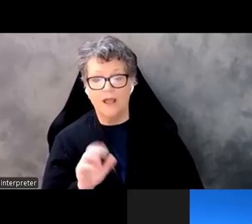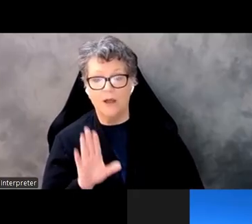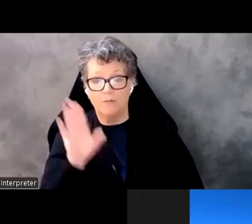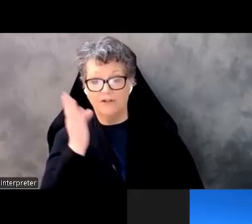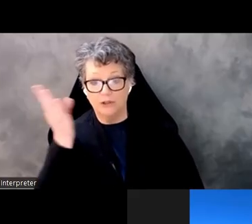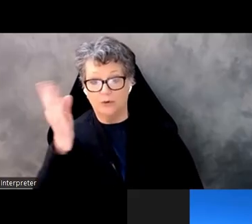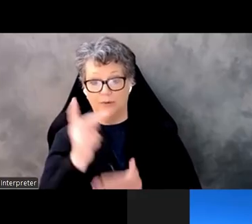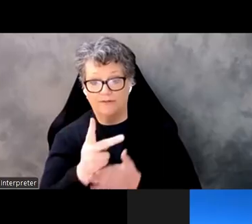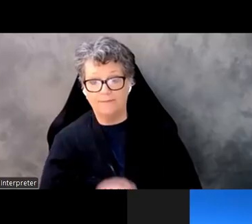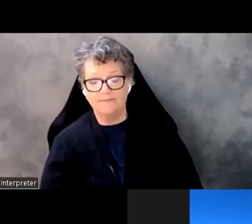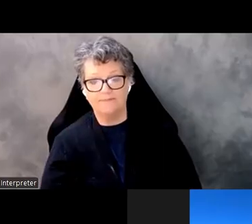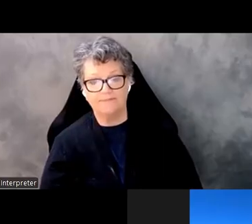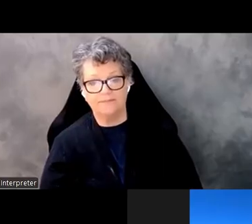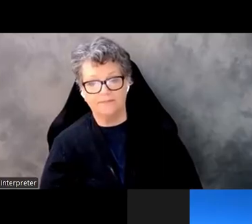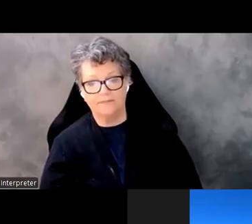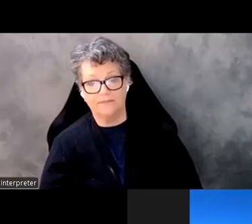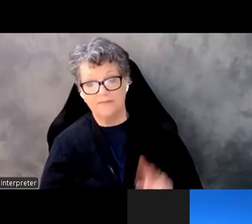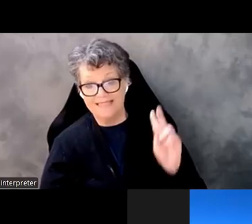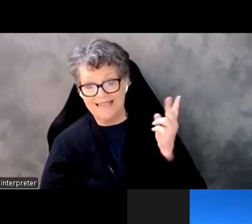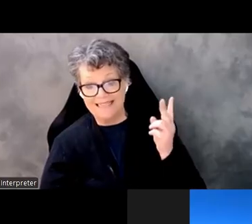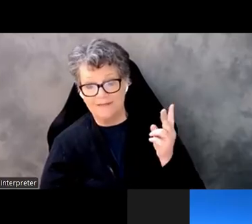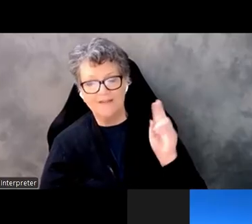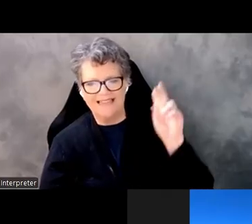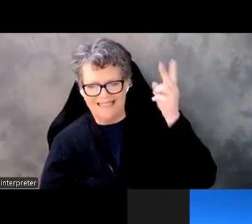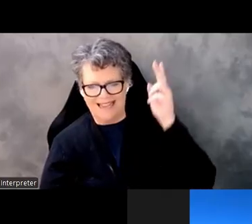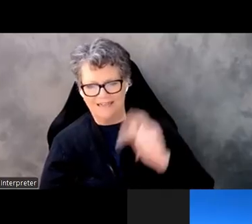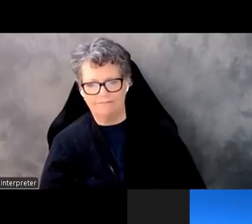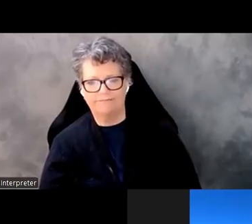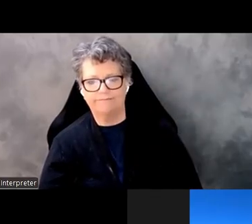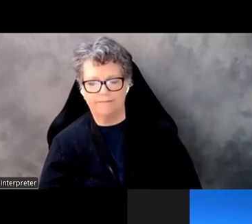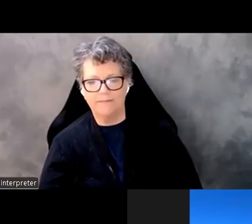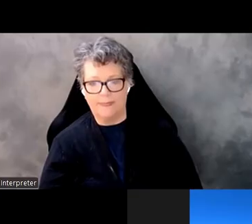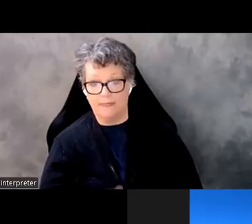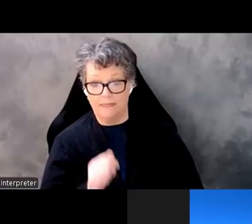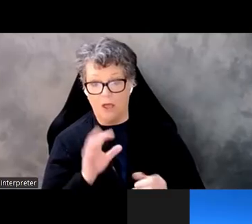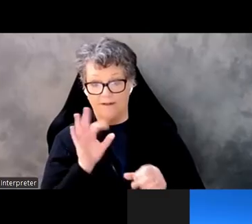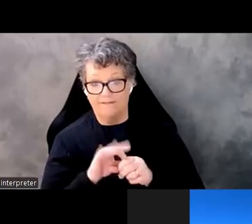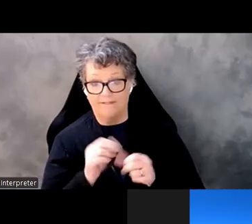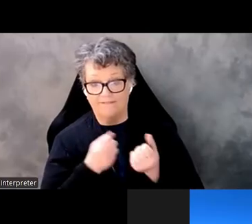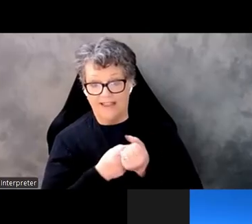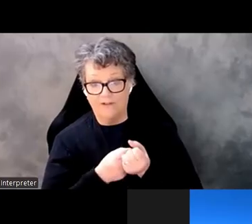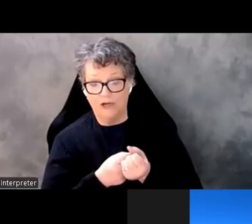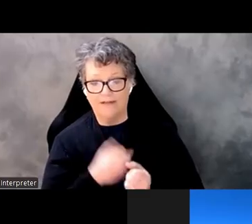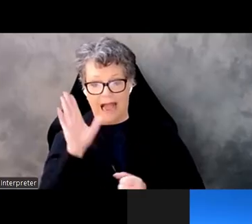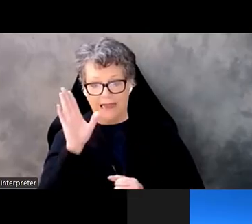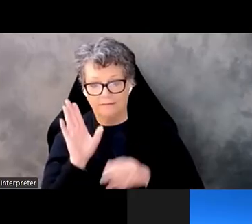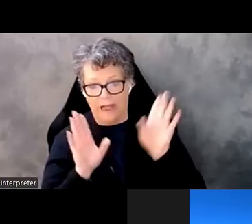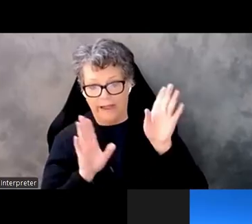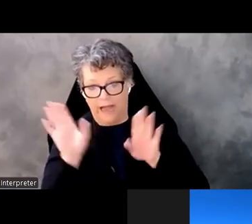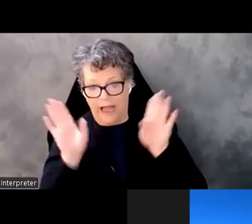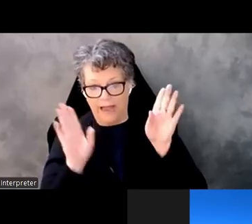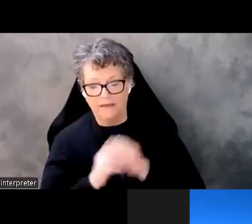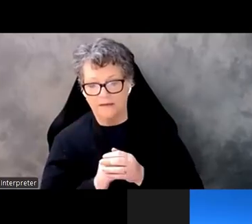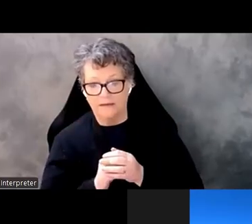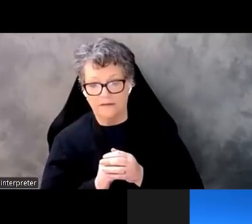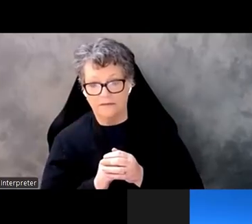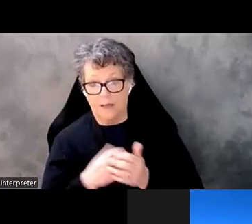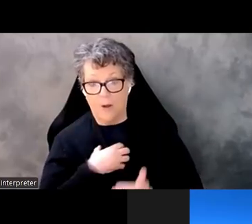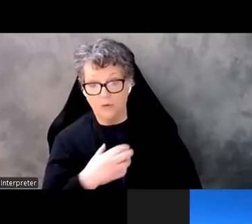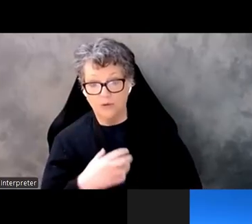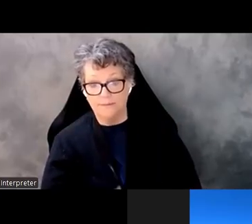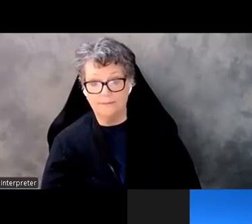approve. Any seconds? Second. All in favor? Aye. Any opposed? Aye.